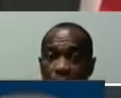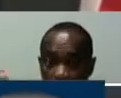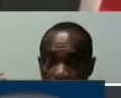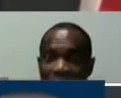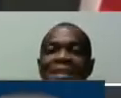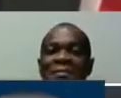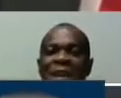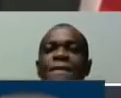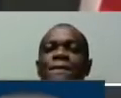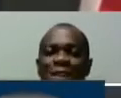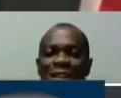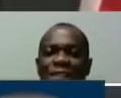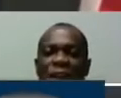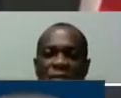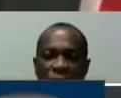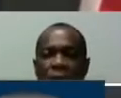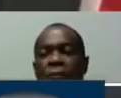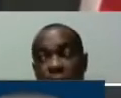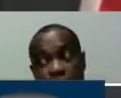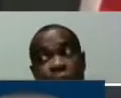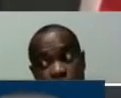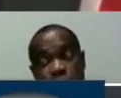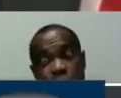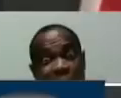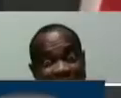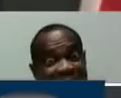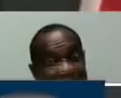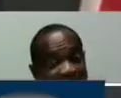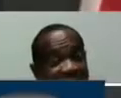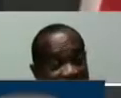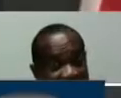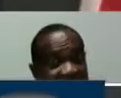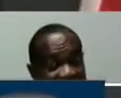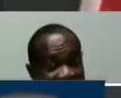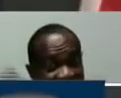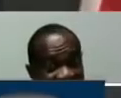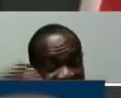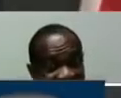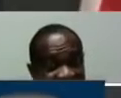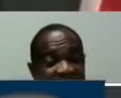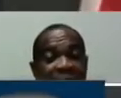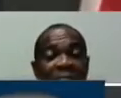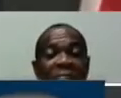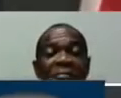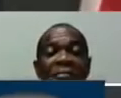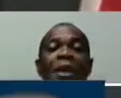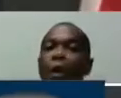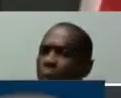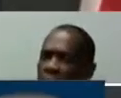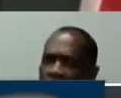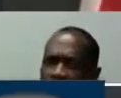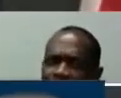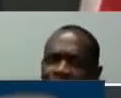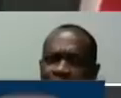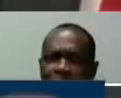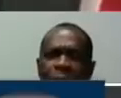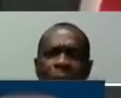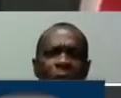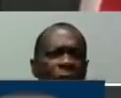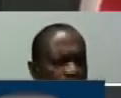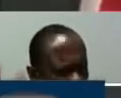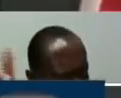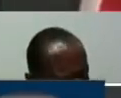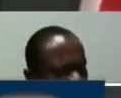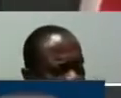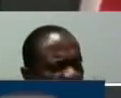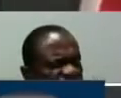because that is where the science has taken us. We are encouraging people who have had the vaccination. If you've had 2 shots